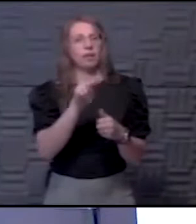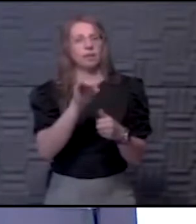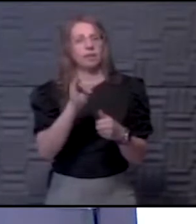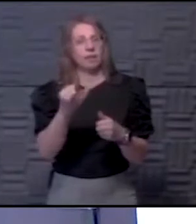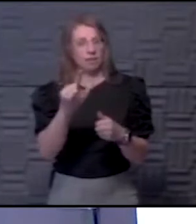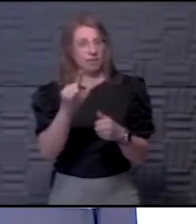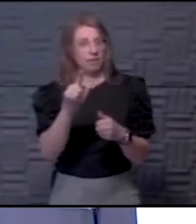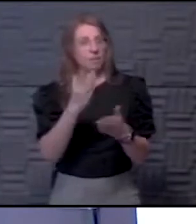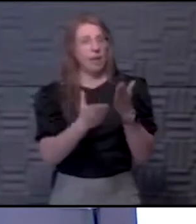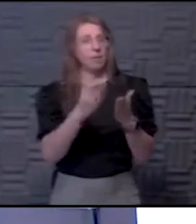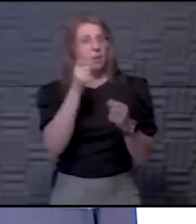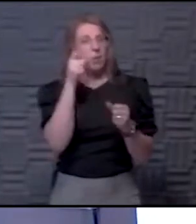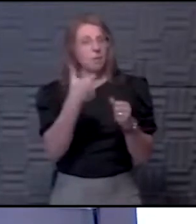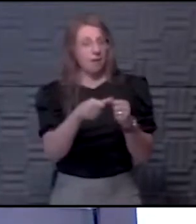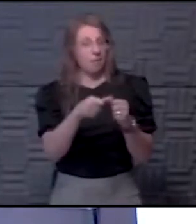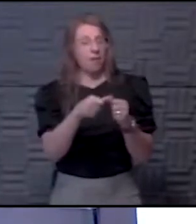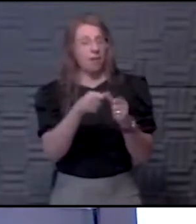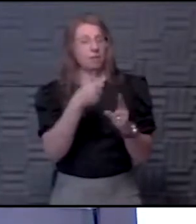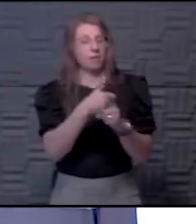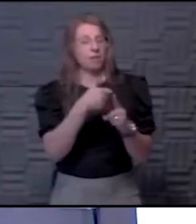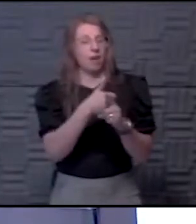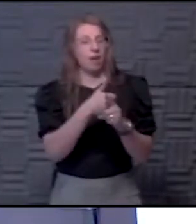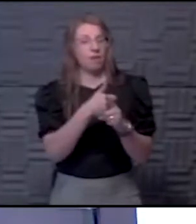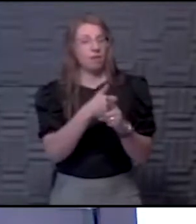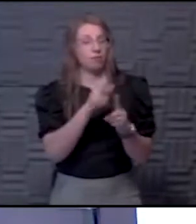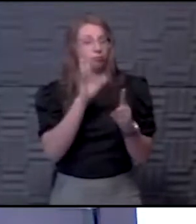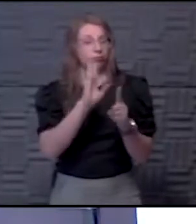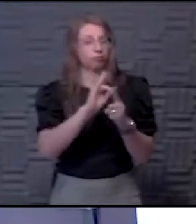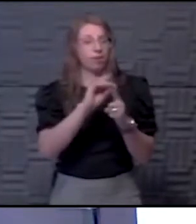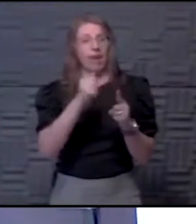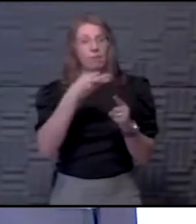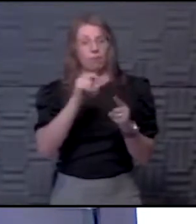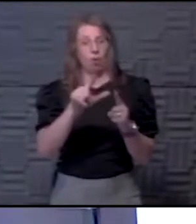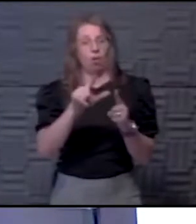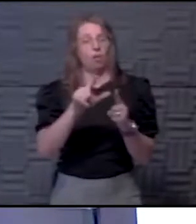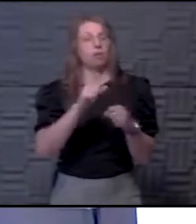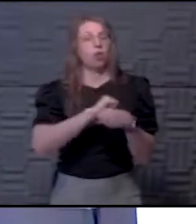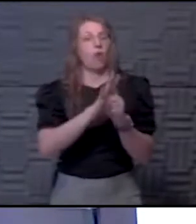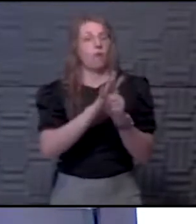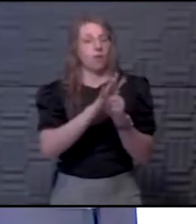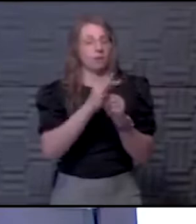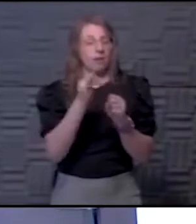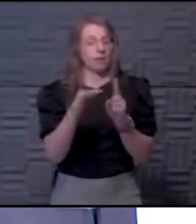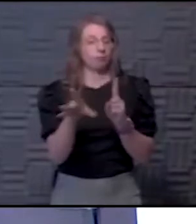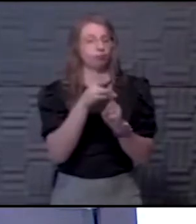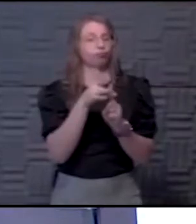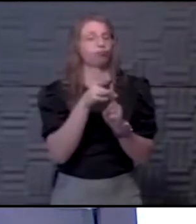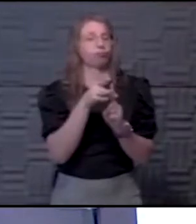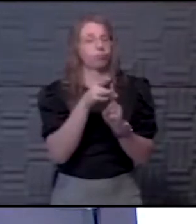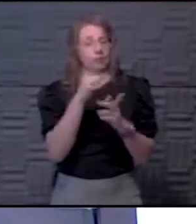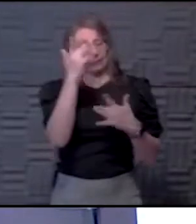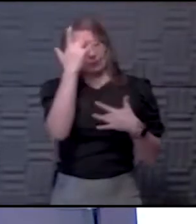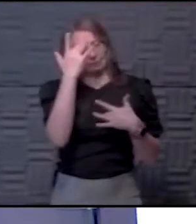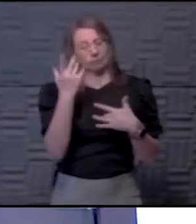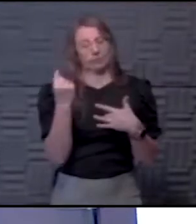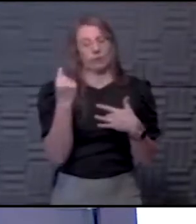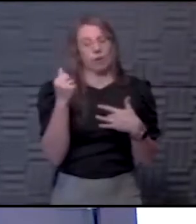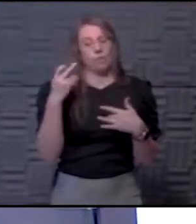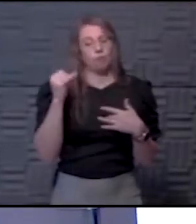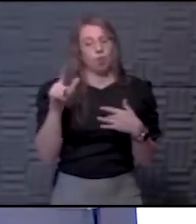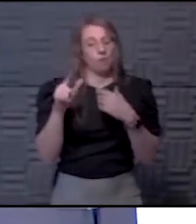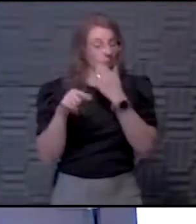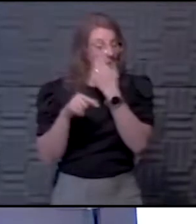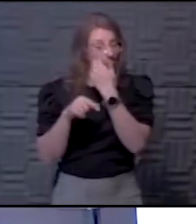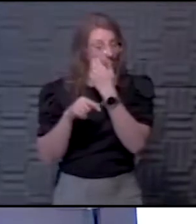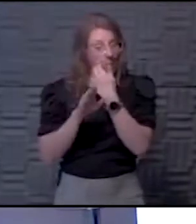may remember he's one of our long haulers. It was a year ago in April that he got COVID. And his question is, and his